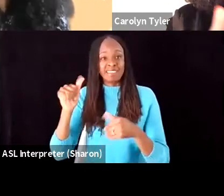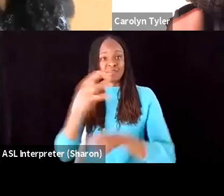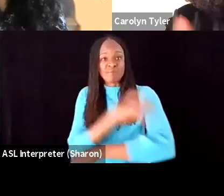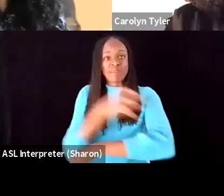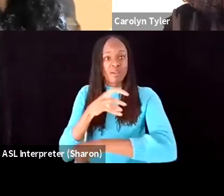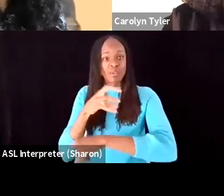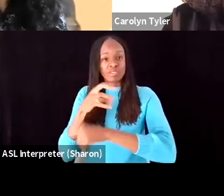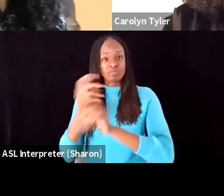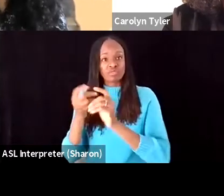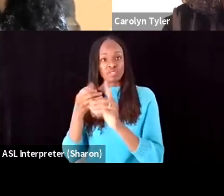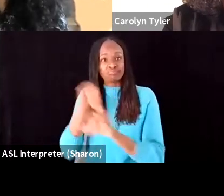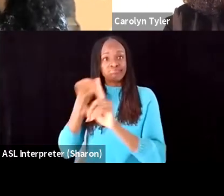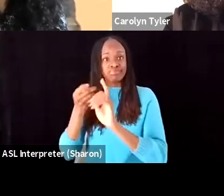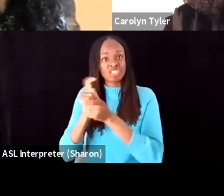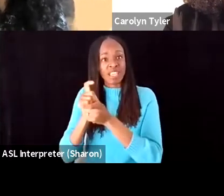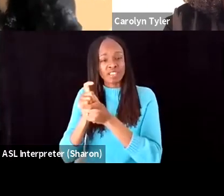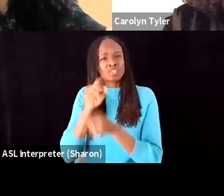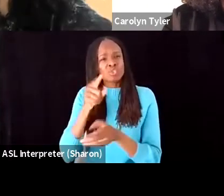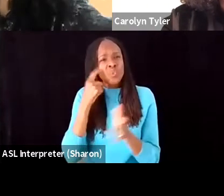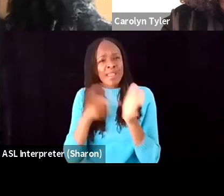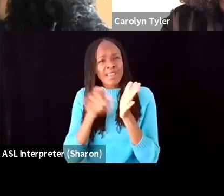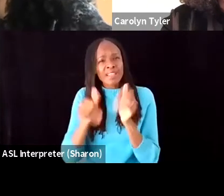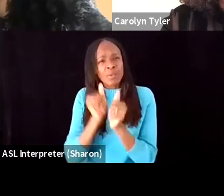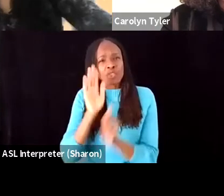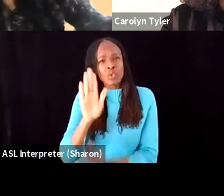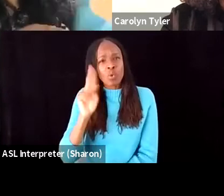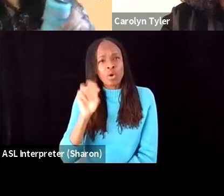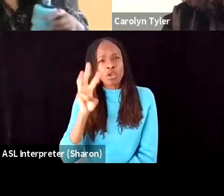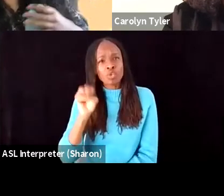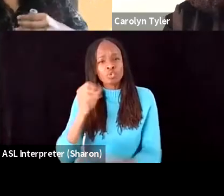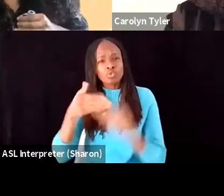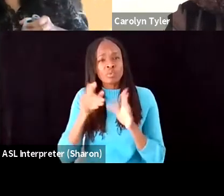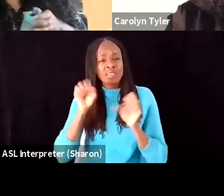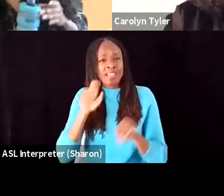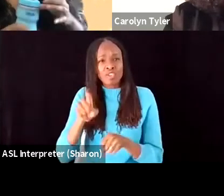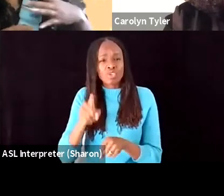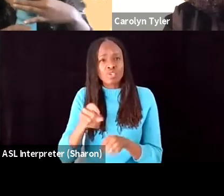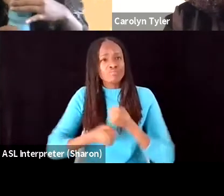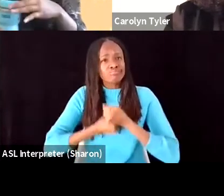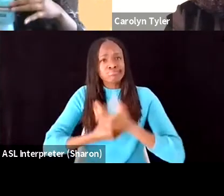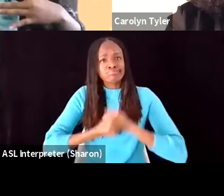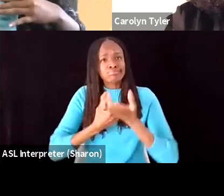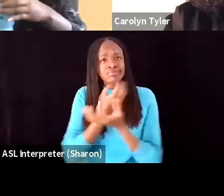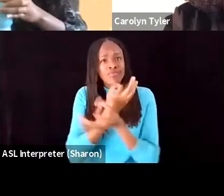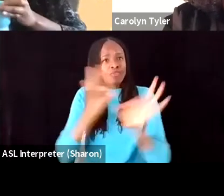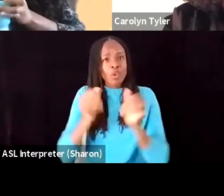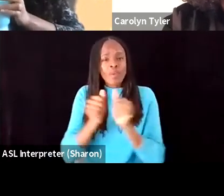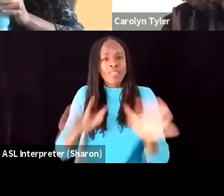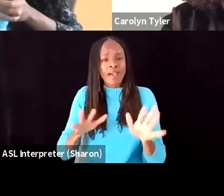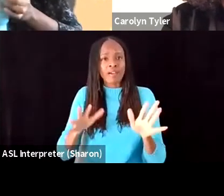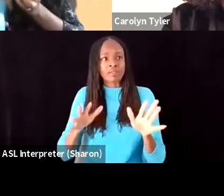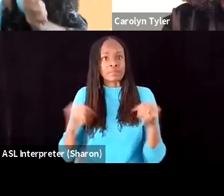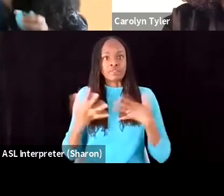Have you recognized that in your newsroom? Can you speak freely without fear of repercussions?